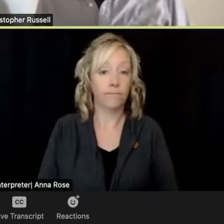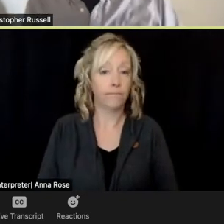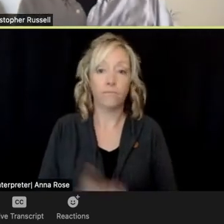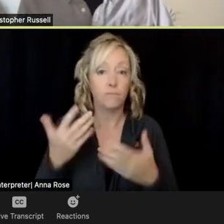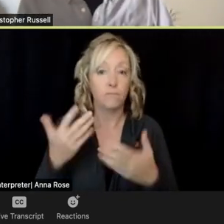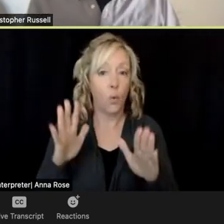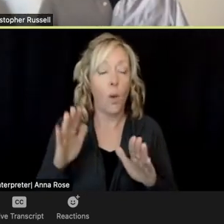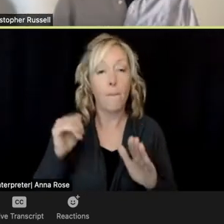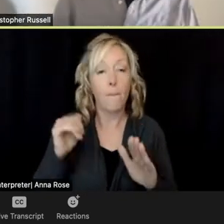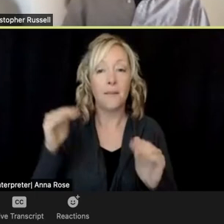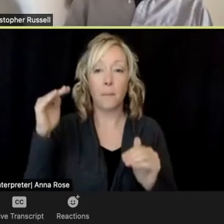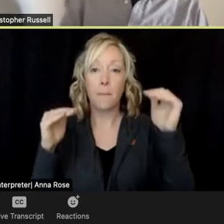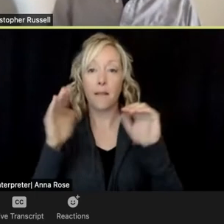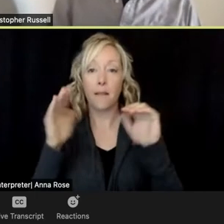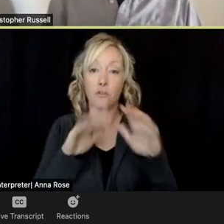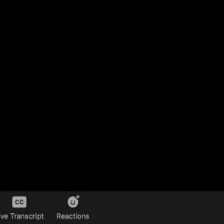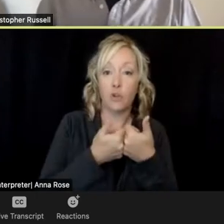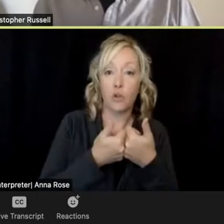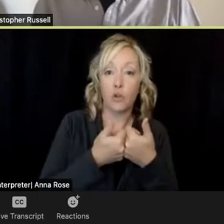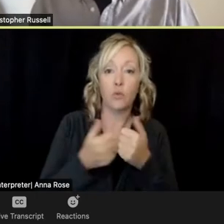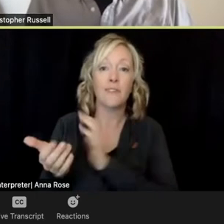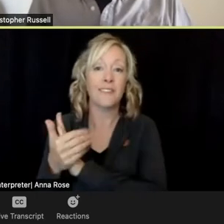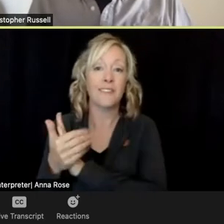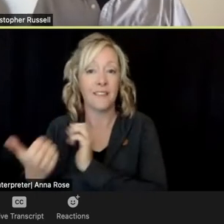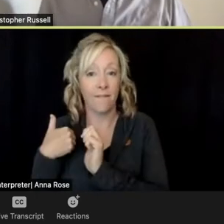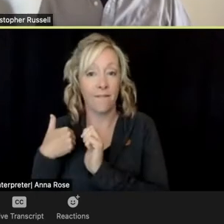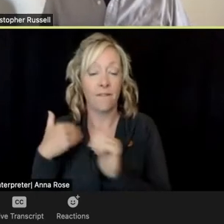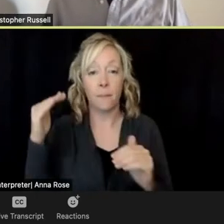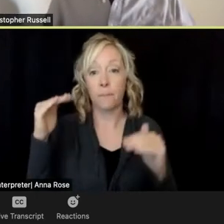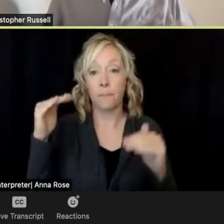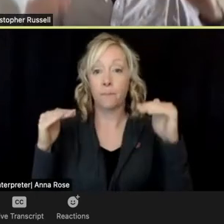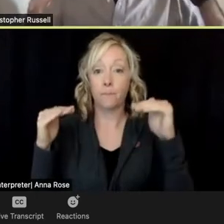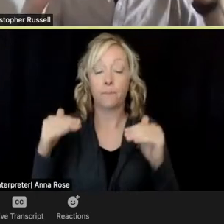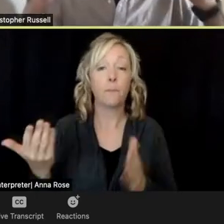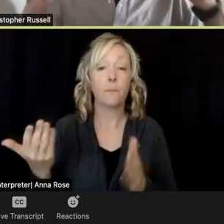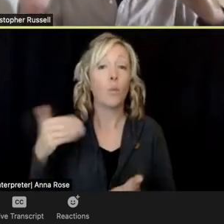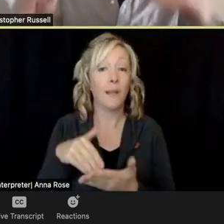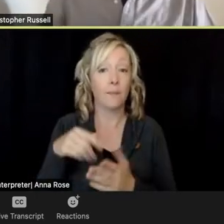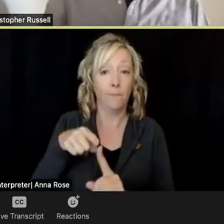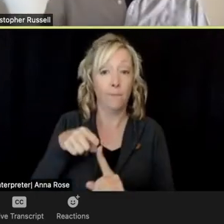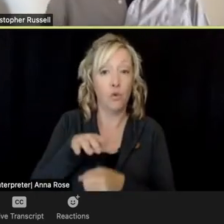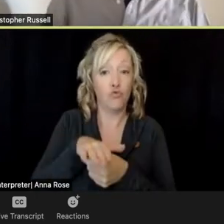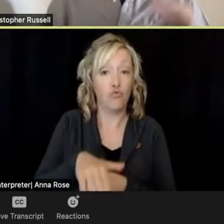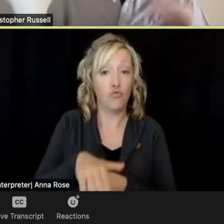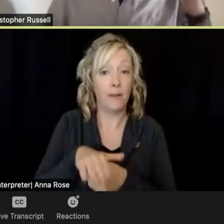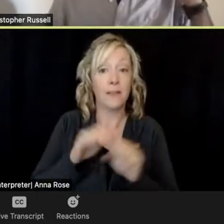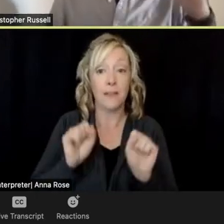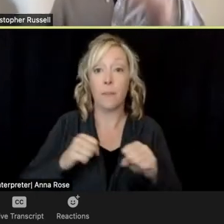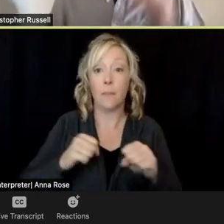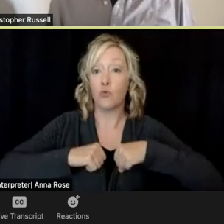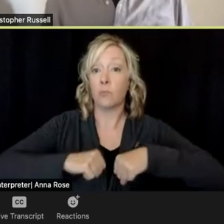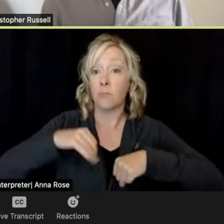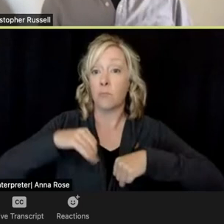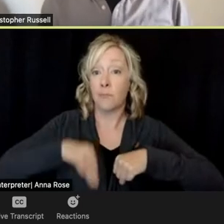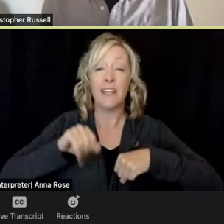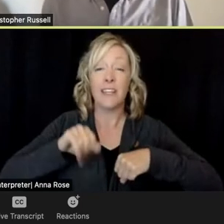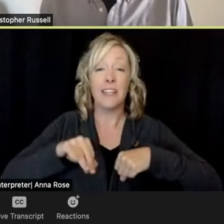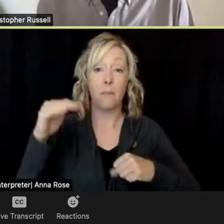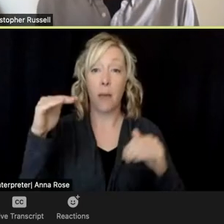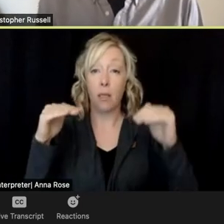and equally they're not going to learn. So stress is actually a protective response if it's at that balance, right? If it's within that zone of